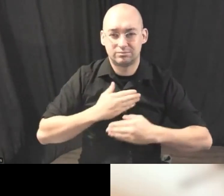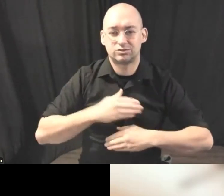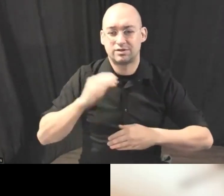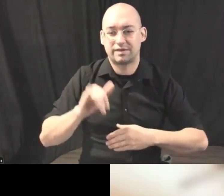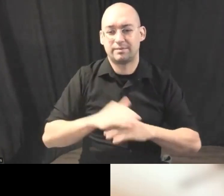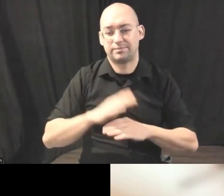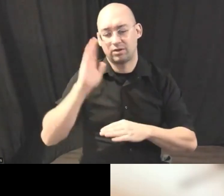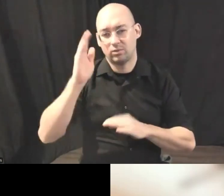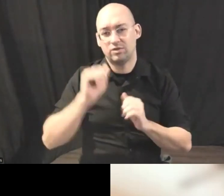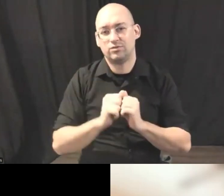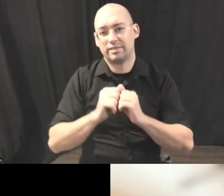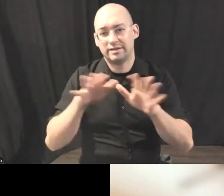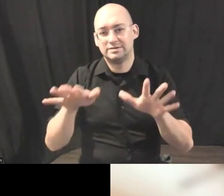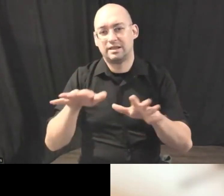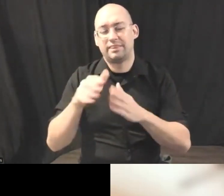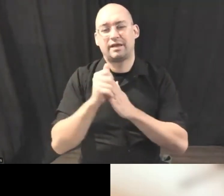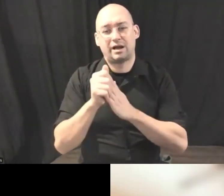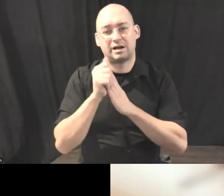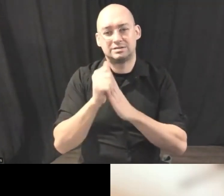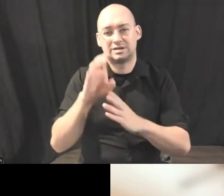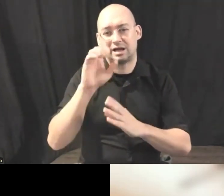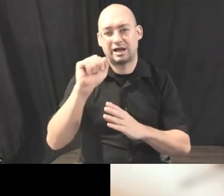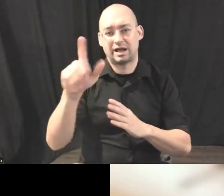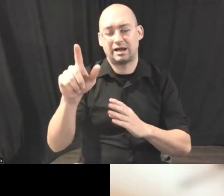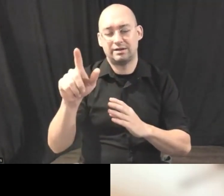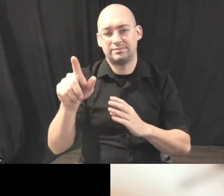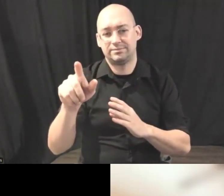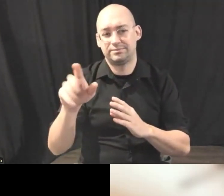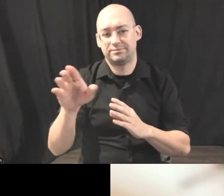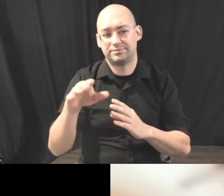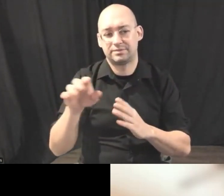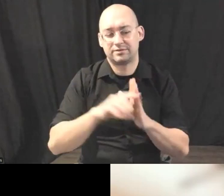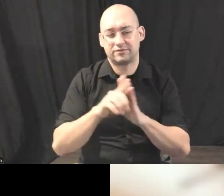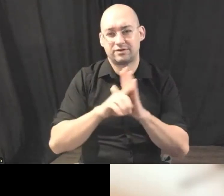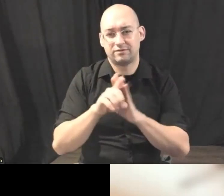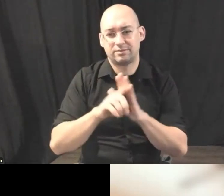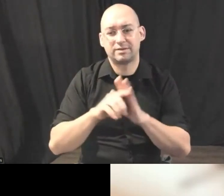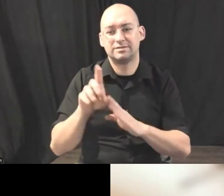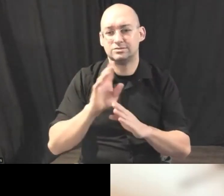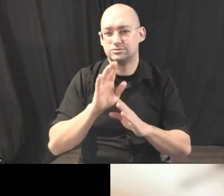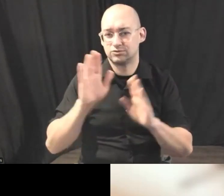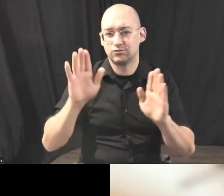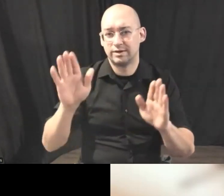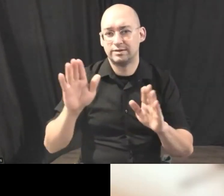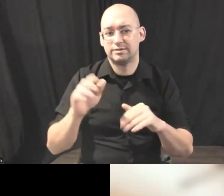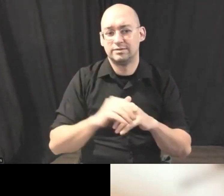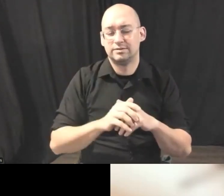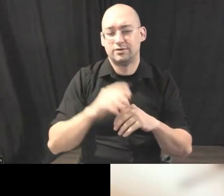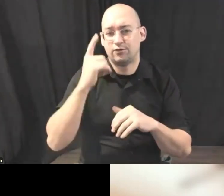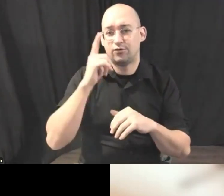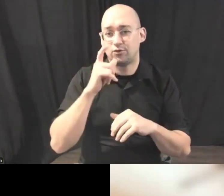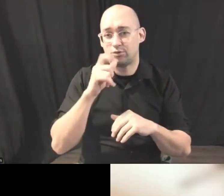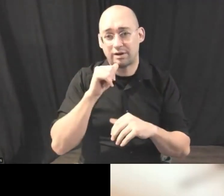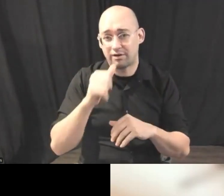releasing the kind of guidance that the CalCompass developed, which was excellent. And it's, for those who aren't familiar with it,